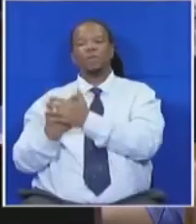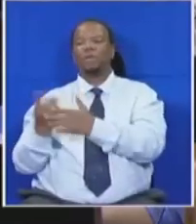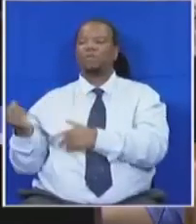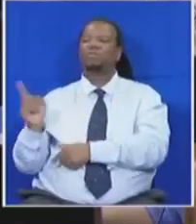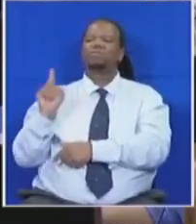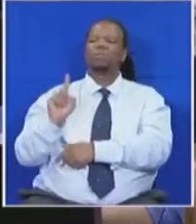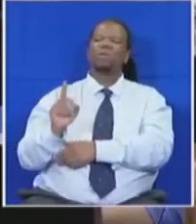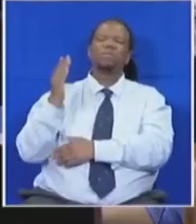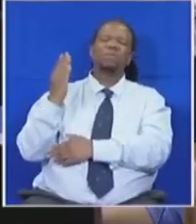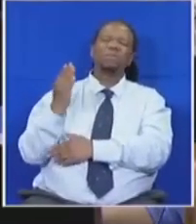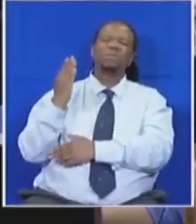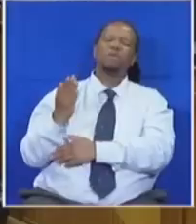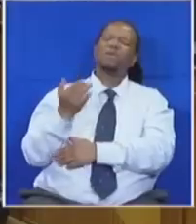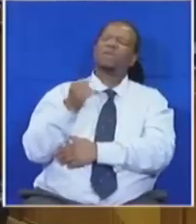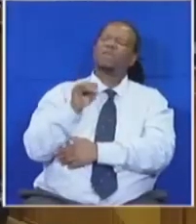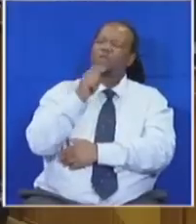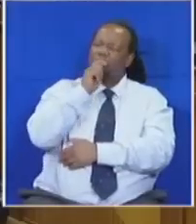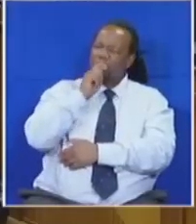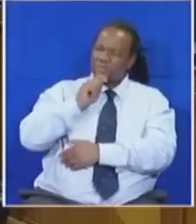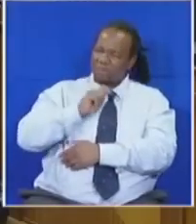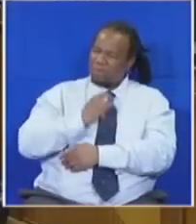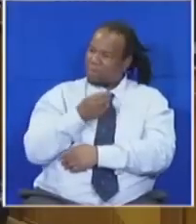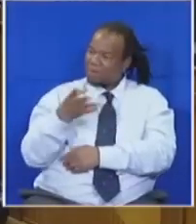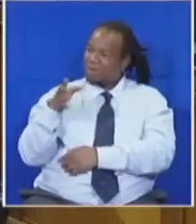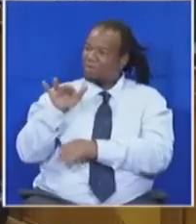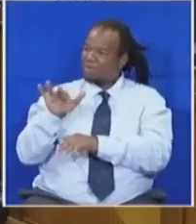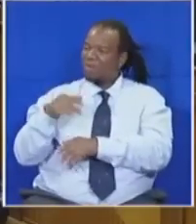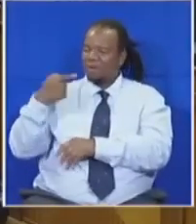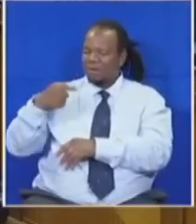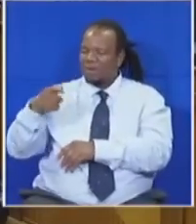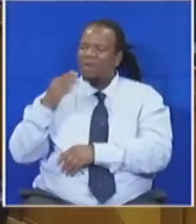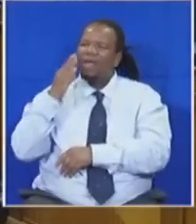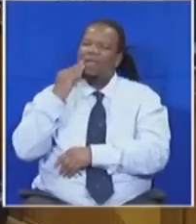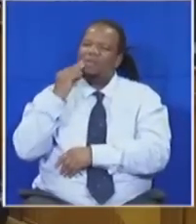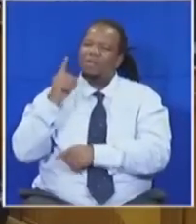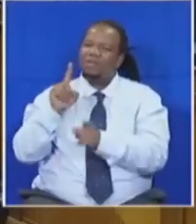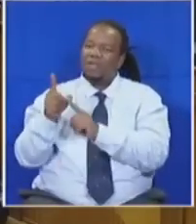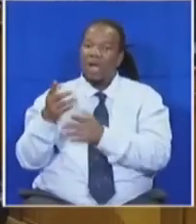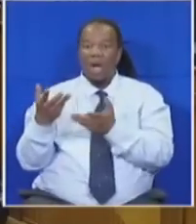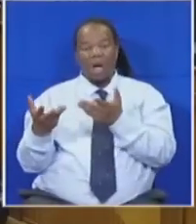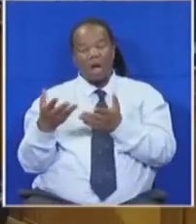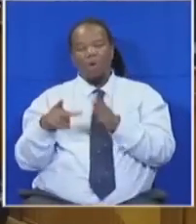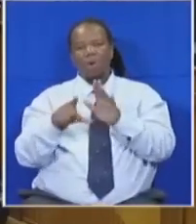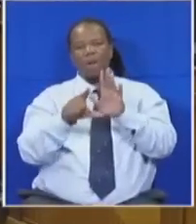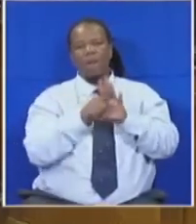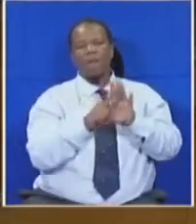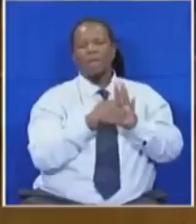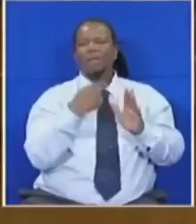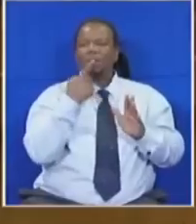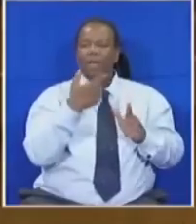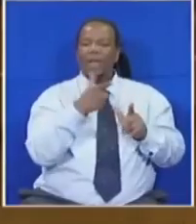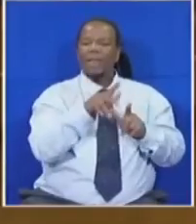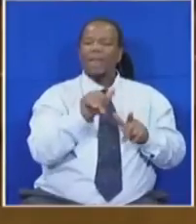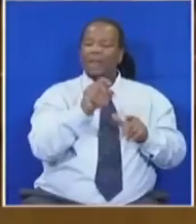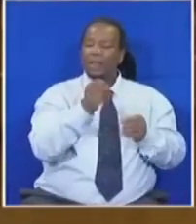If we do not change the reality of the daily experience of our people by changing the laws, such as returning land to our people,